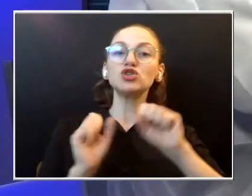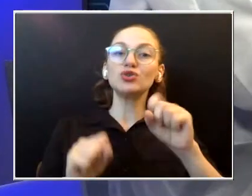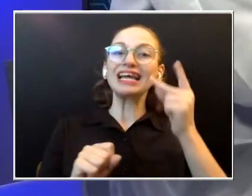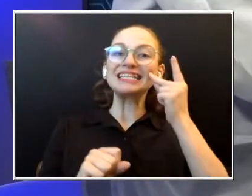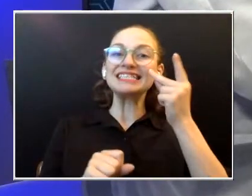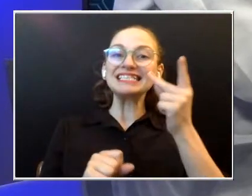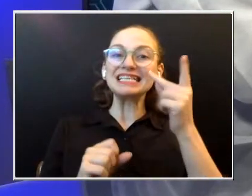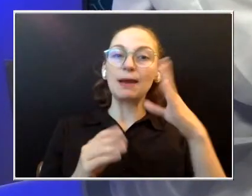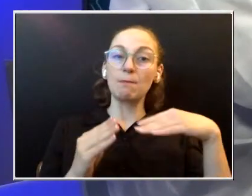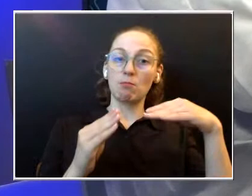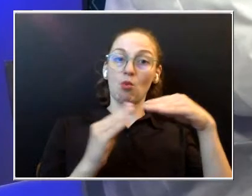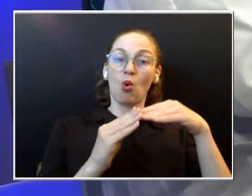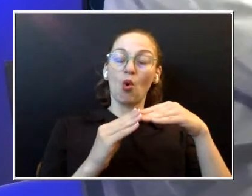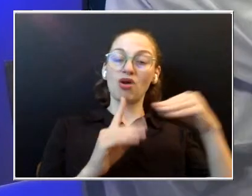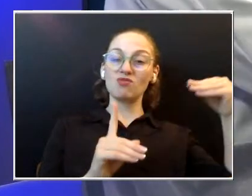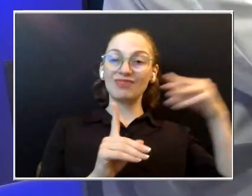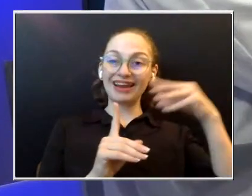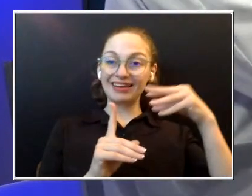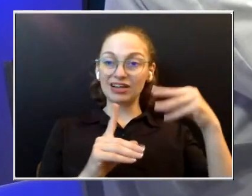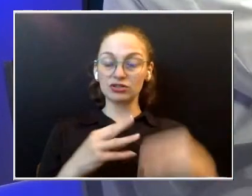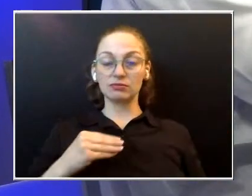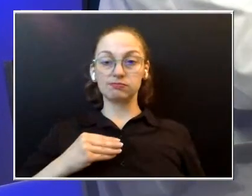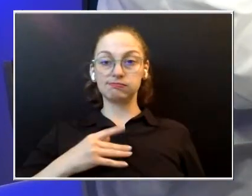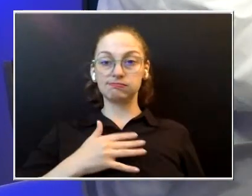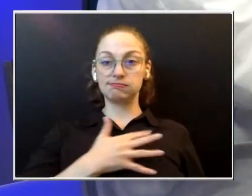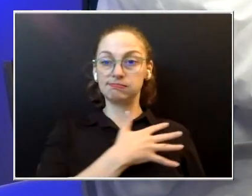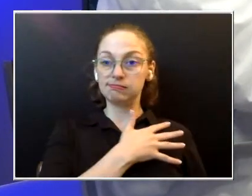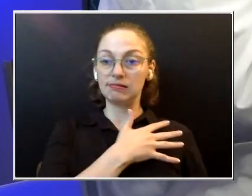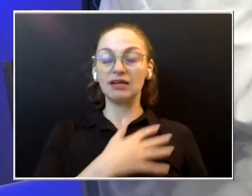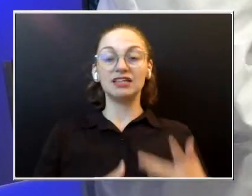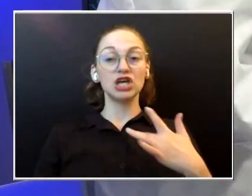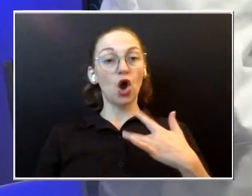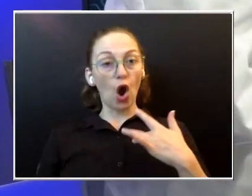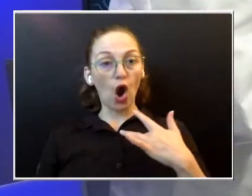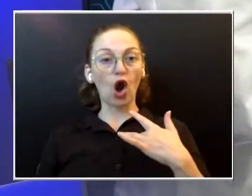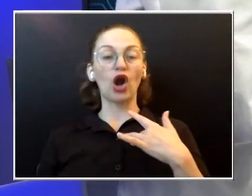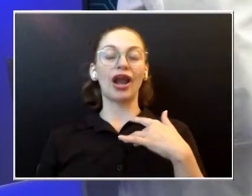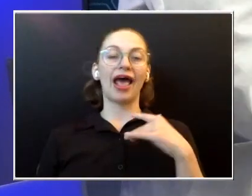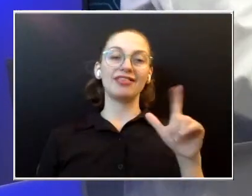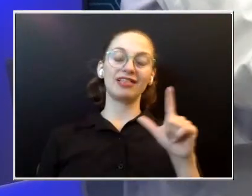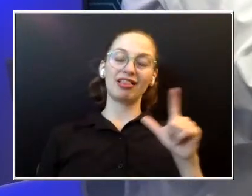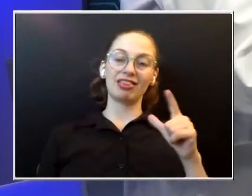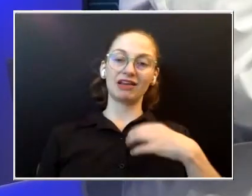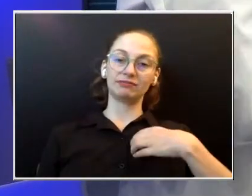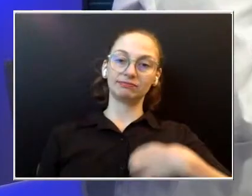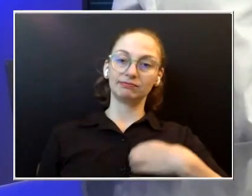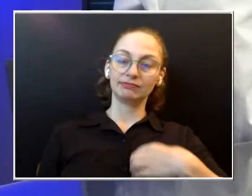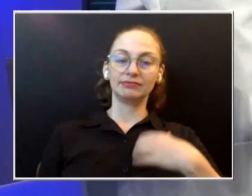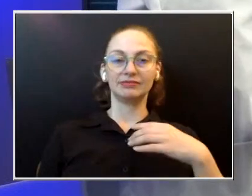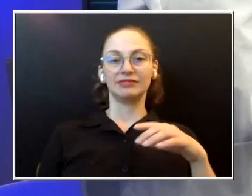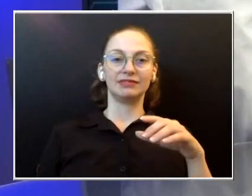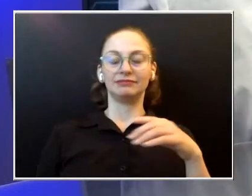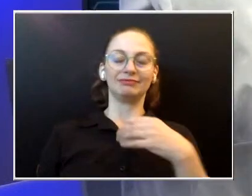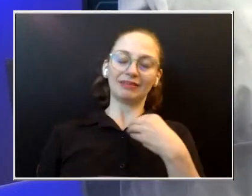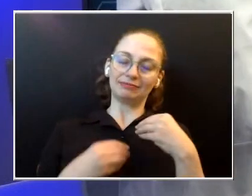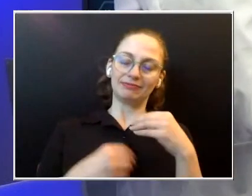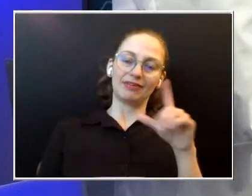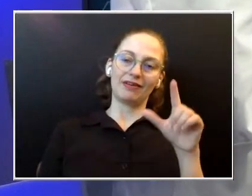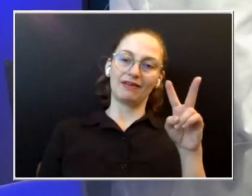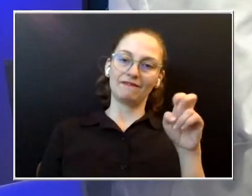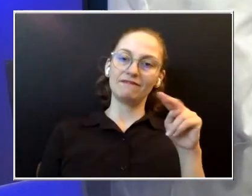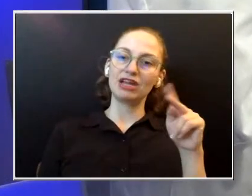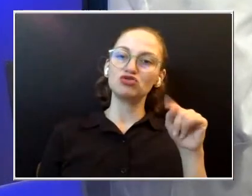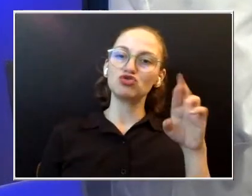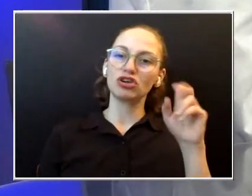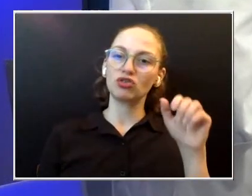heart, and particularly the left ventricle and the left anterior descending artery, which is the main artery that kind kind of is involved in heart attacks for most So patients. you get a